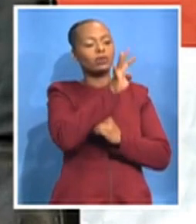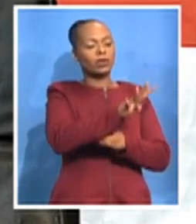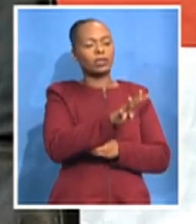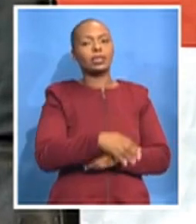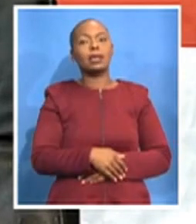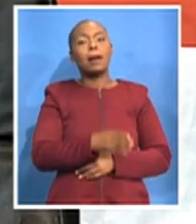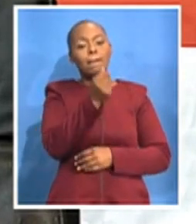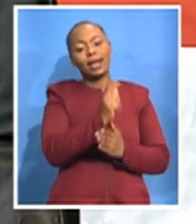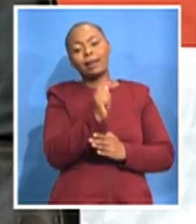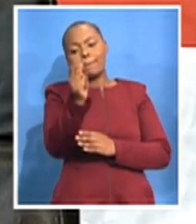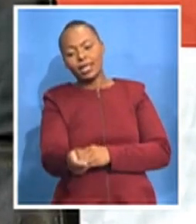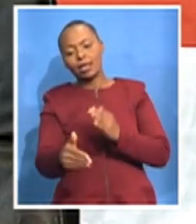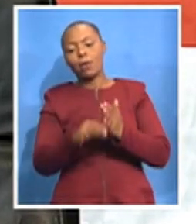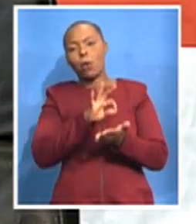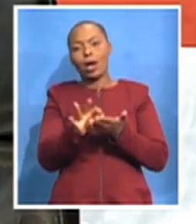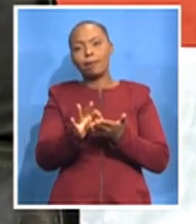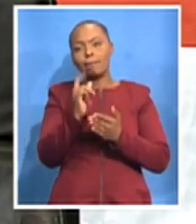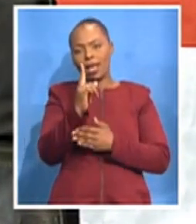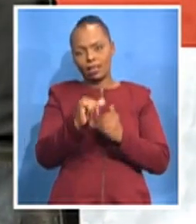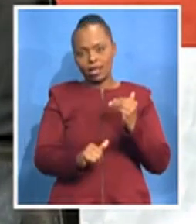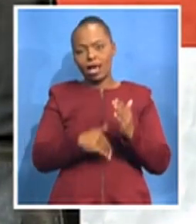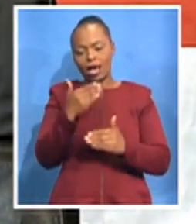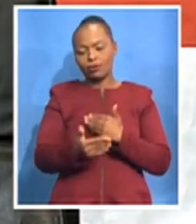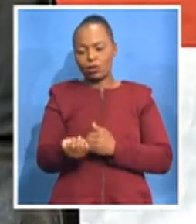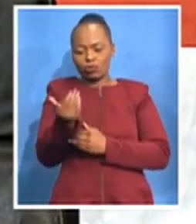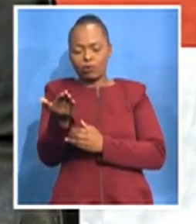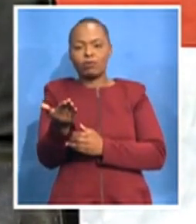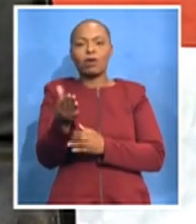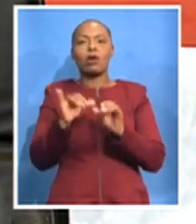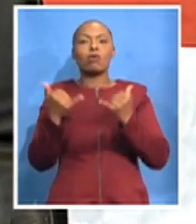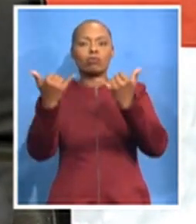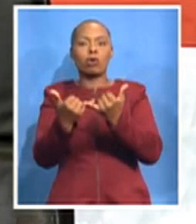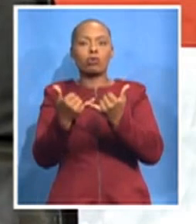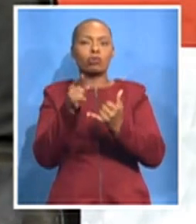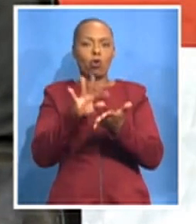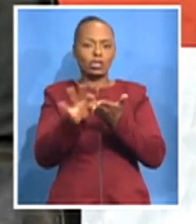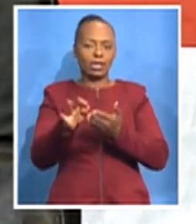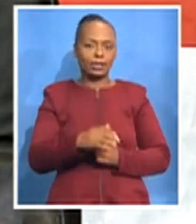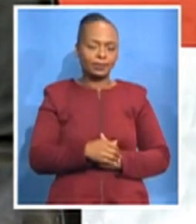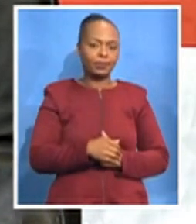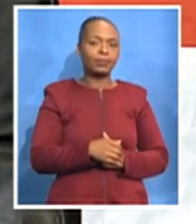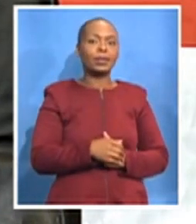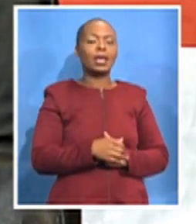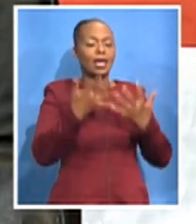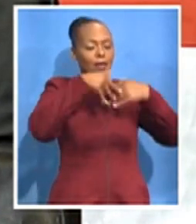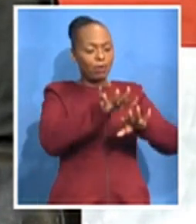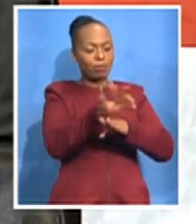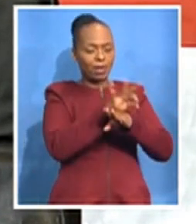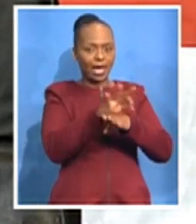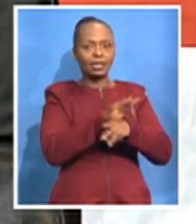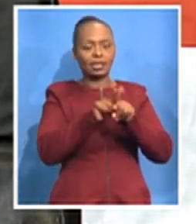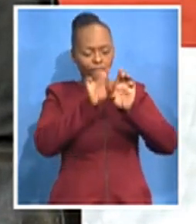awarded. A copy of the program implementation plan also was assessed, where Mopani